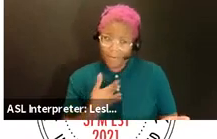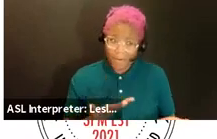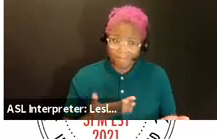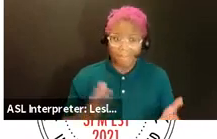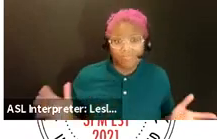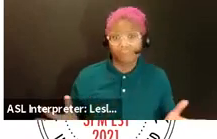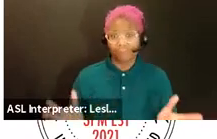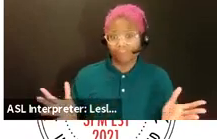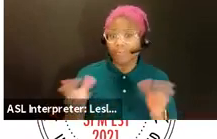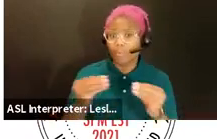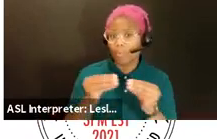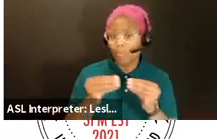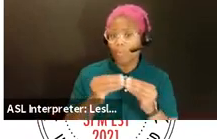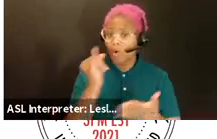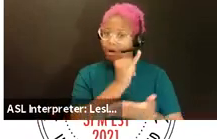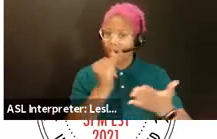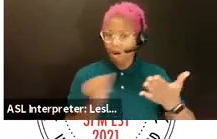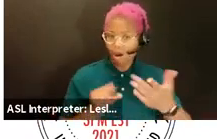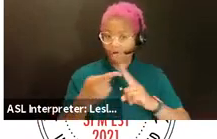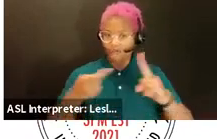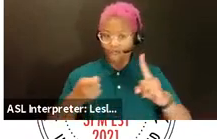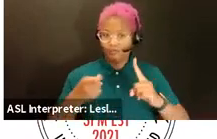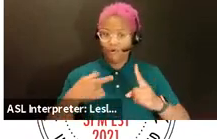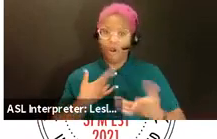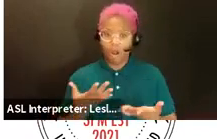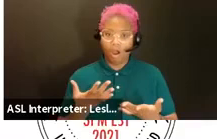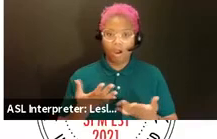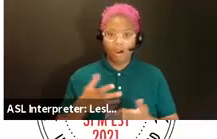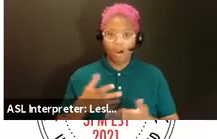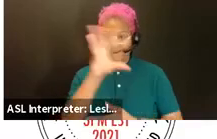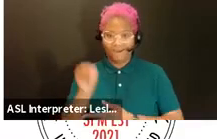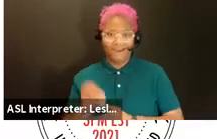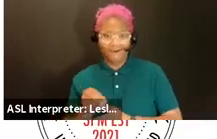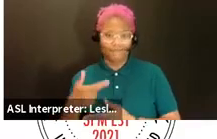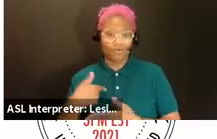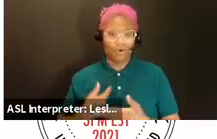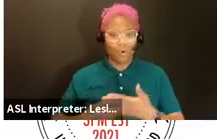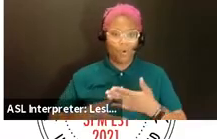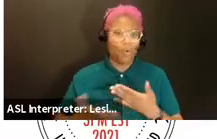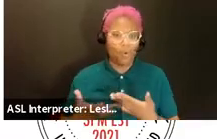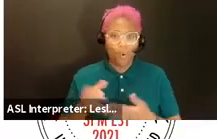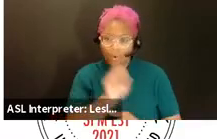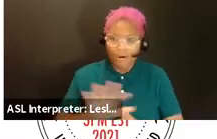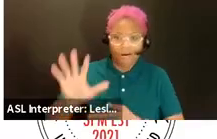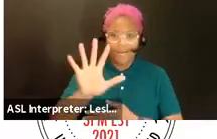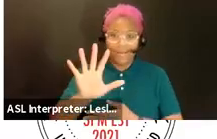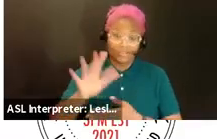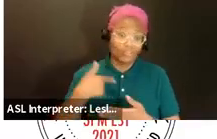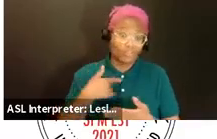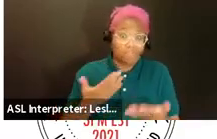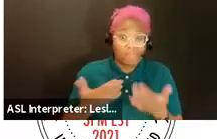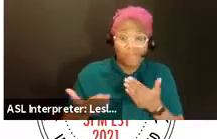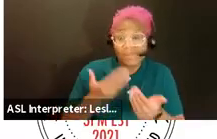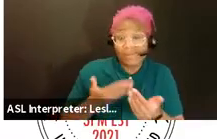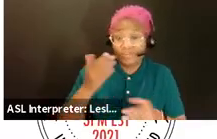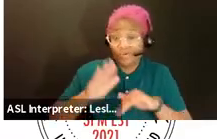It's going to be easier to get somebody from Africa or Latin America, probably, or Asia than it is from Europe.